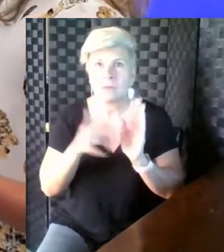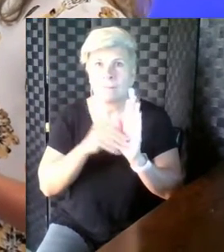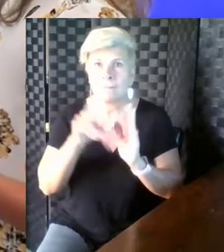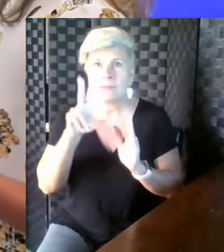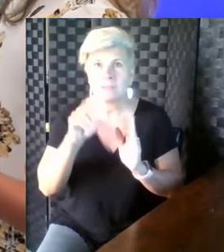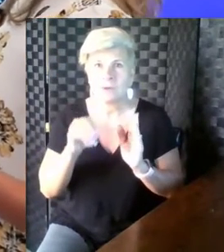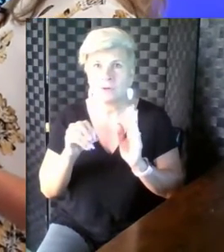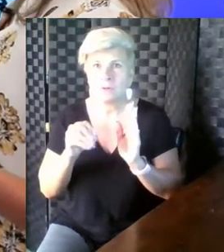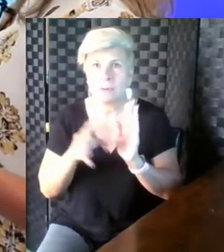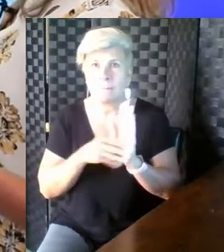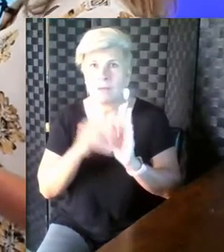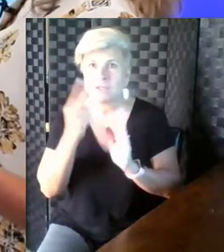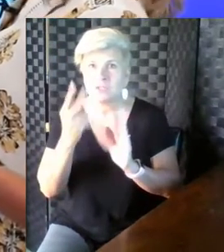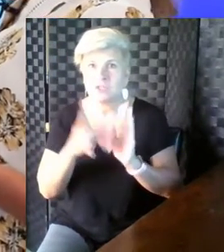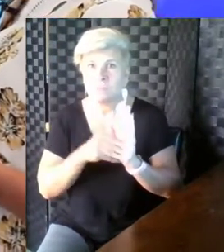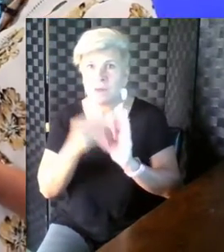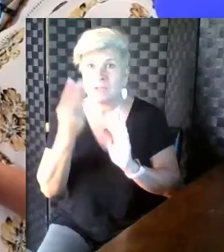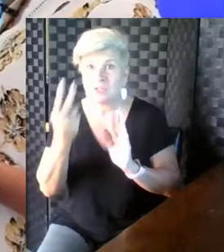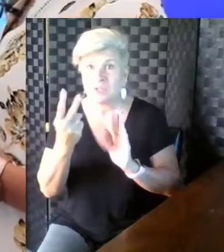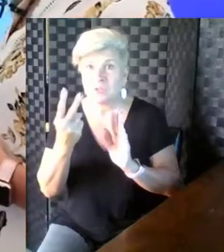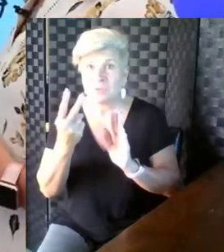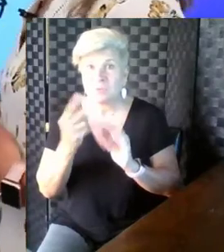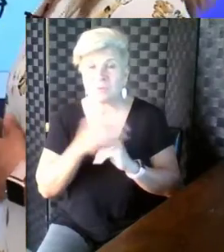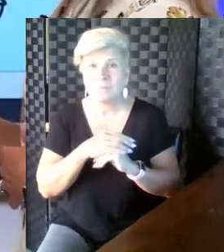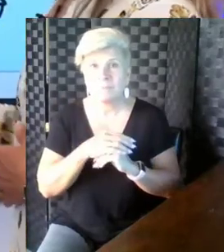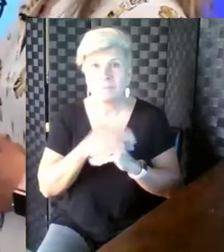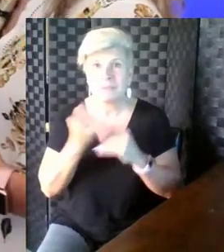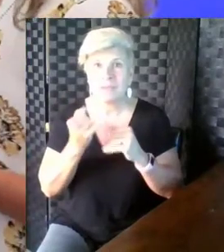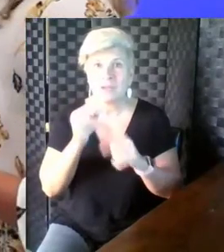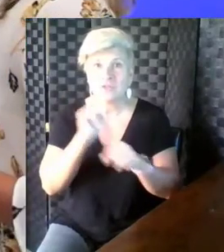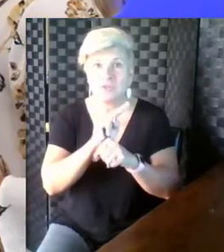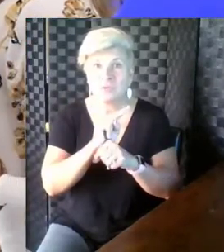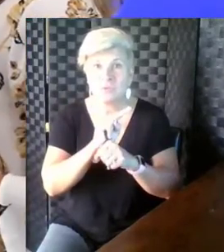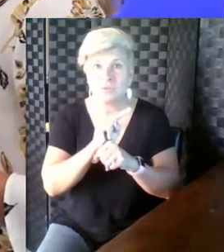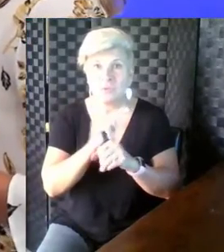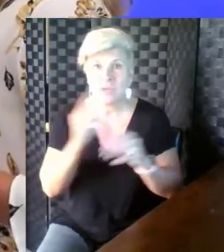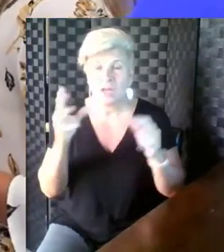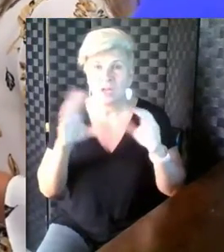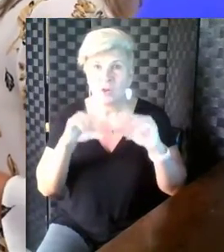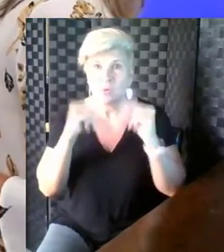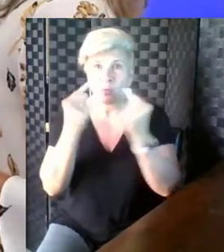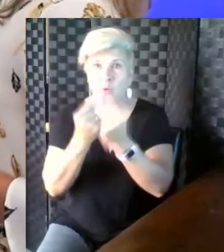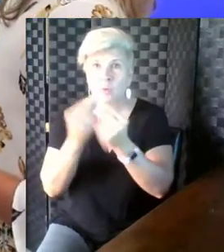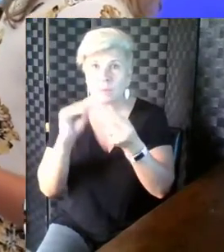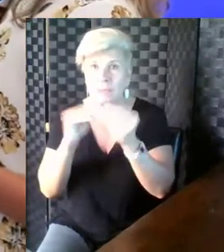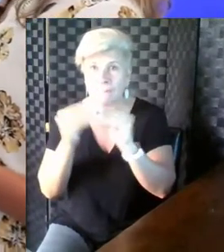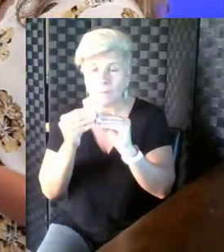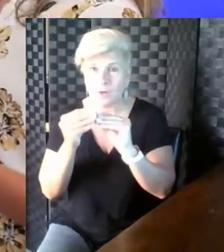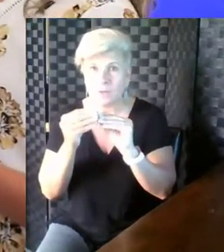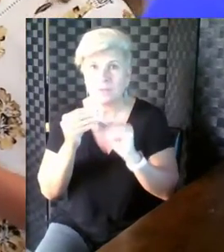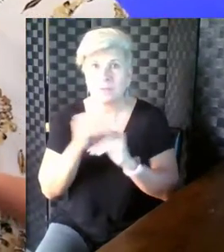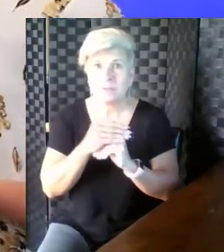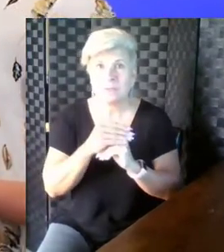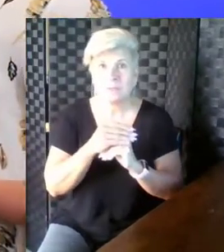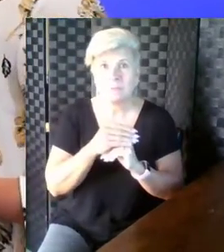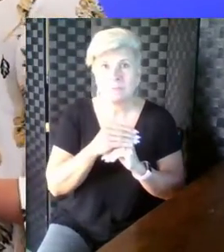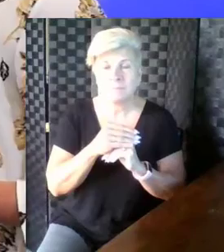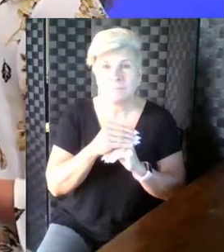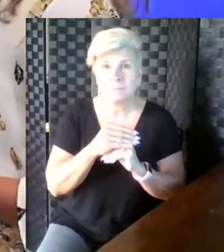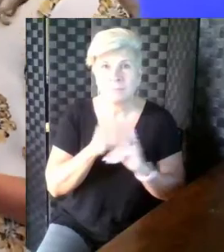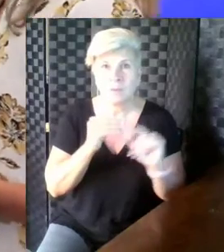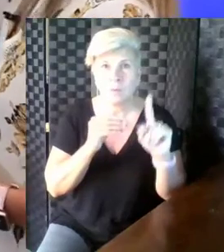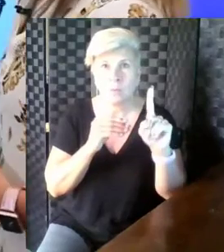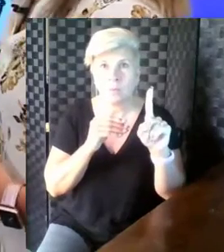plus 30 plus 2 plus 2. I'm going to use that associative property. Let's group those numbers and let's